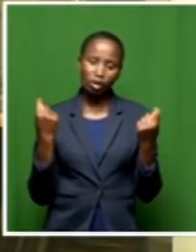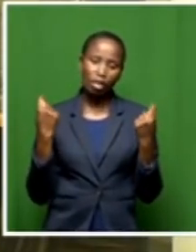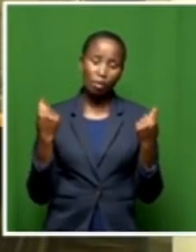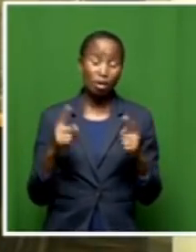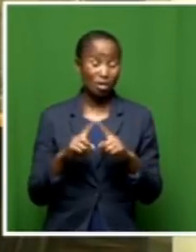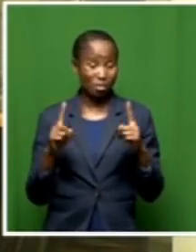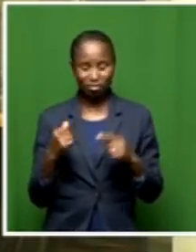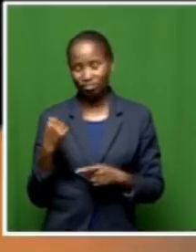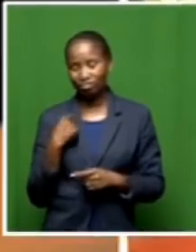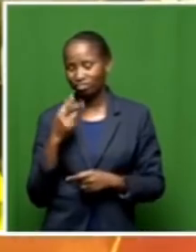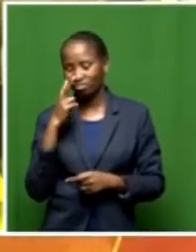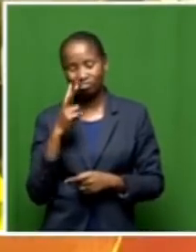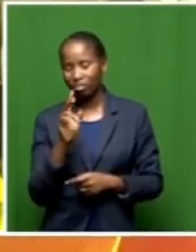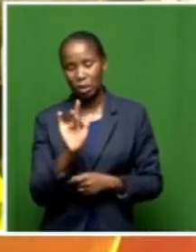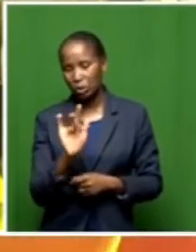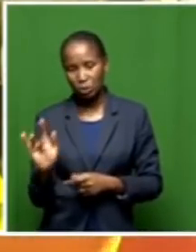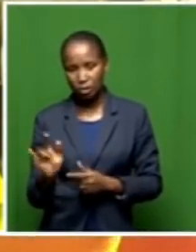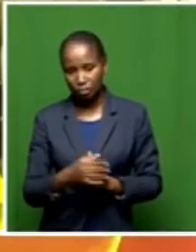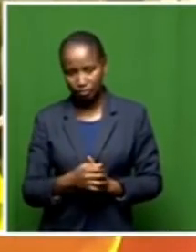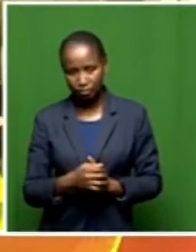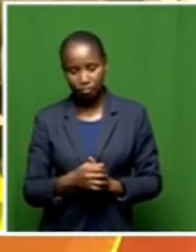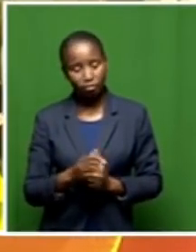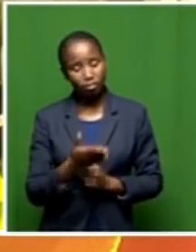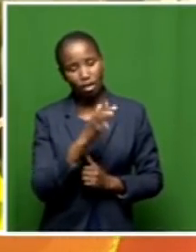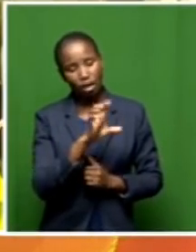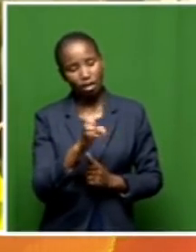Leanne. All right, Ulrich, thanks very